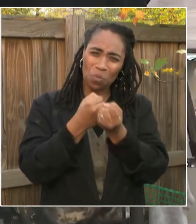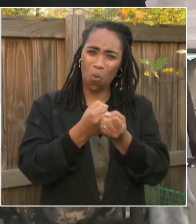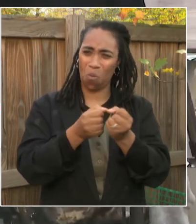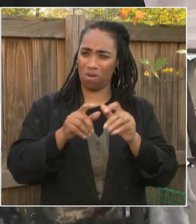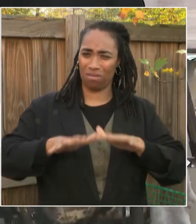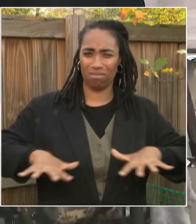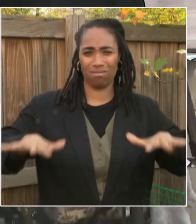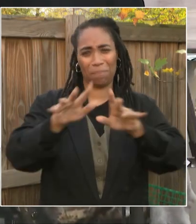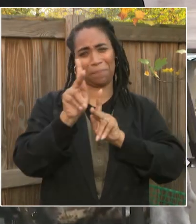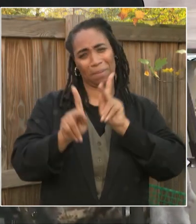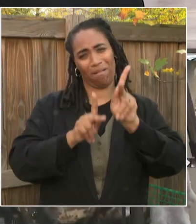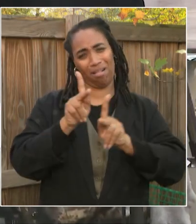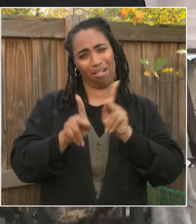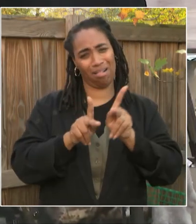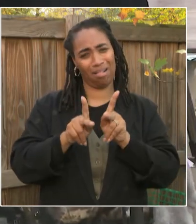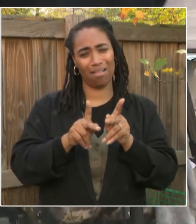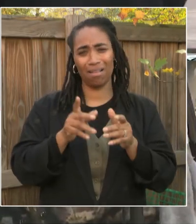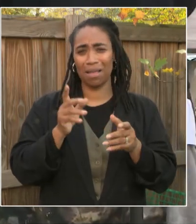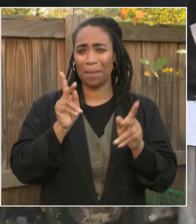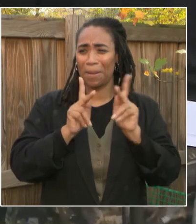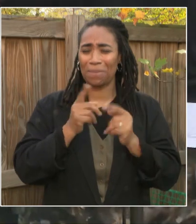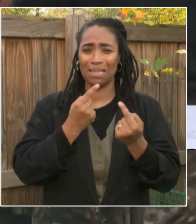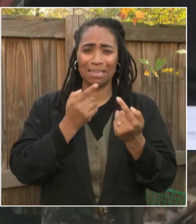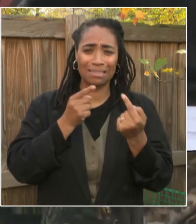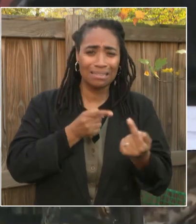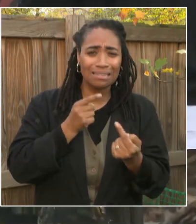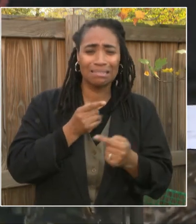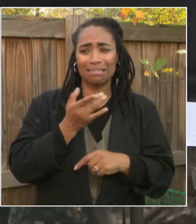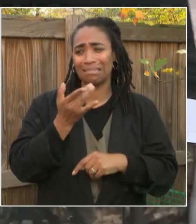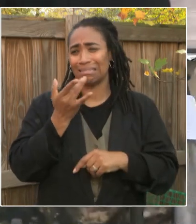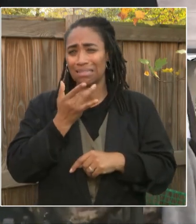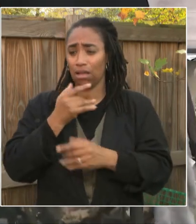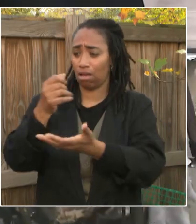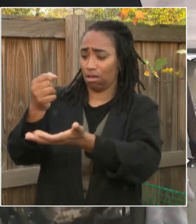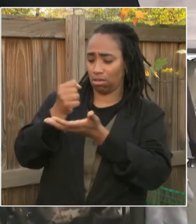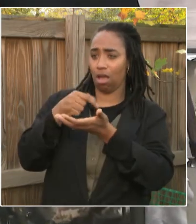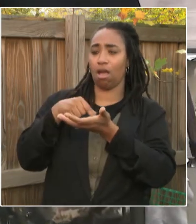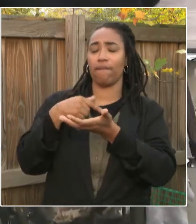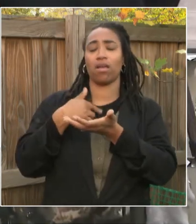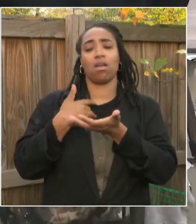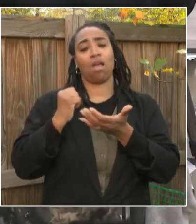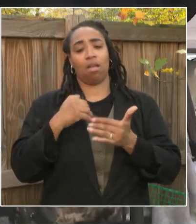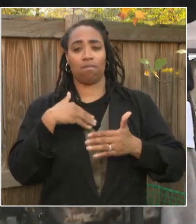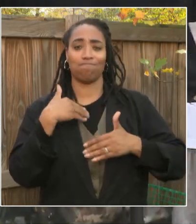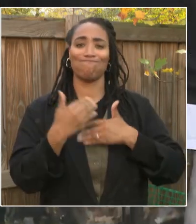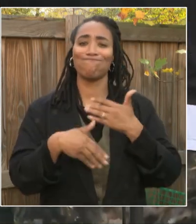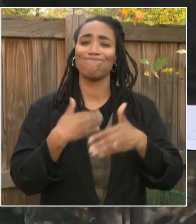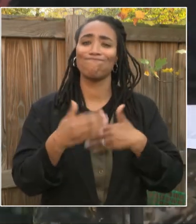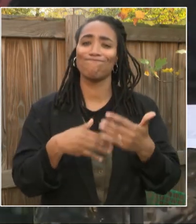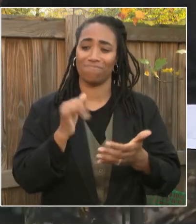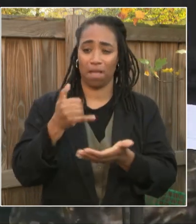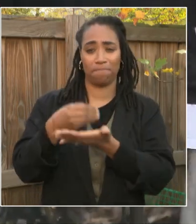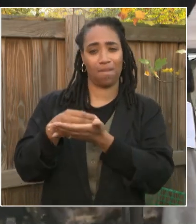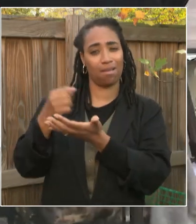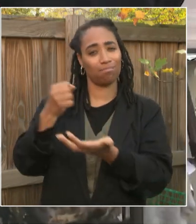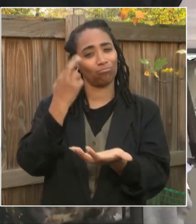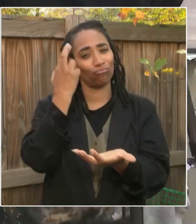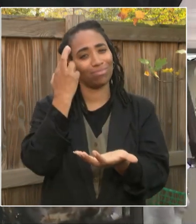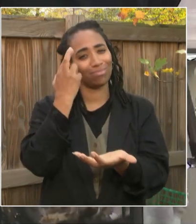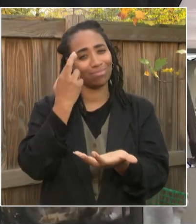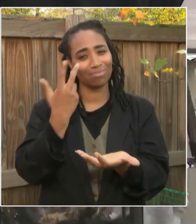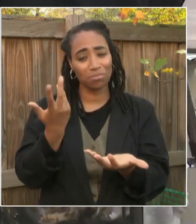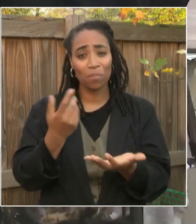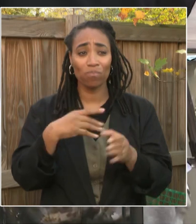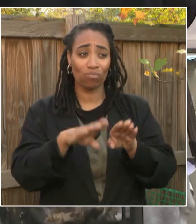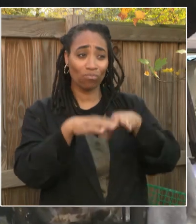history. Today, as we cut the ribbon on this incredible space, we're going to do more than an opening museum and cafe. We're solidifying go-go's place